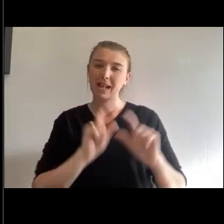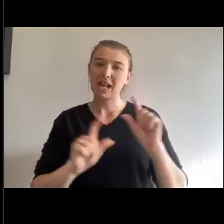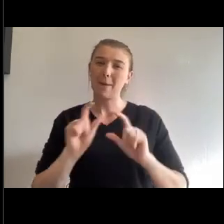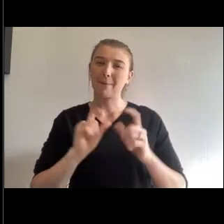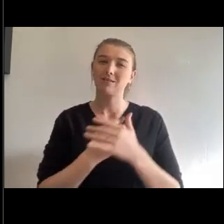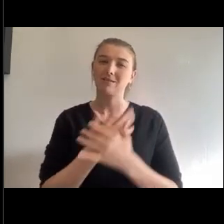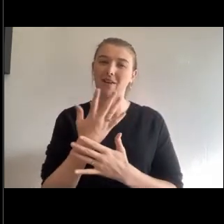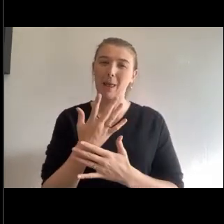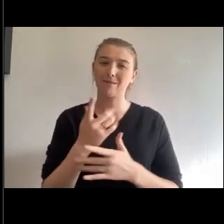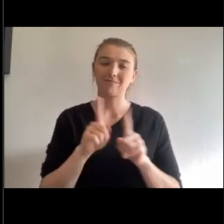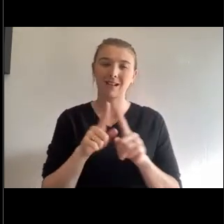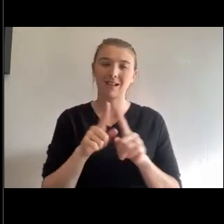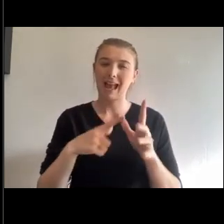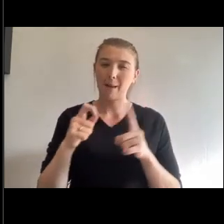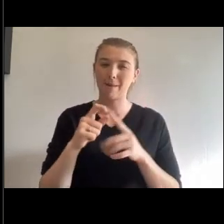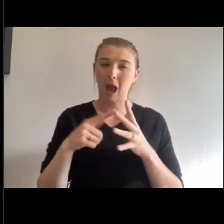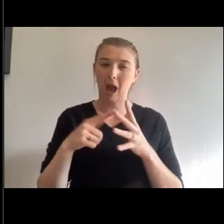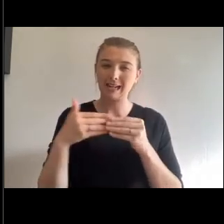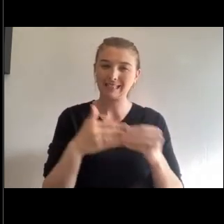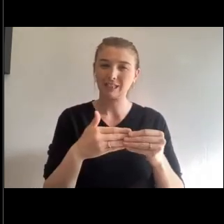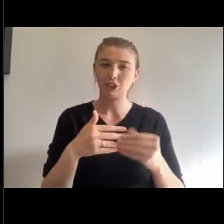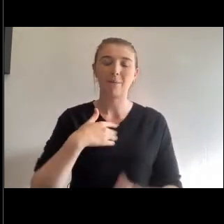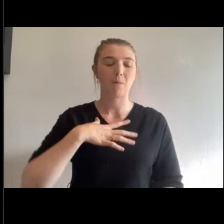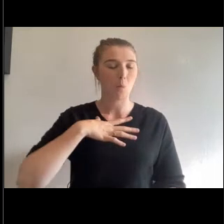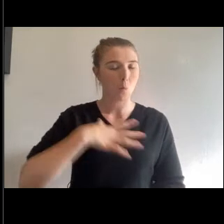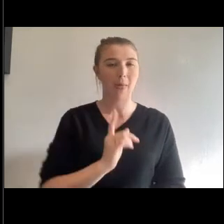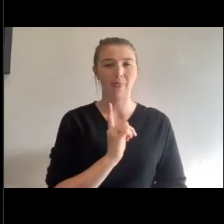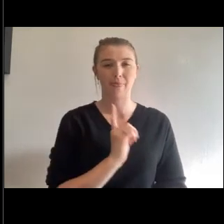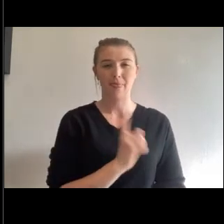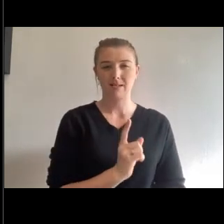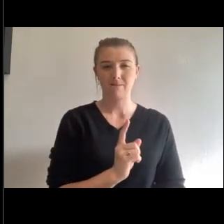those secondments back to my home department.